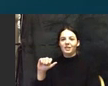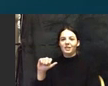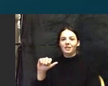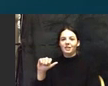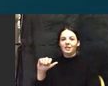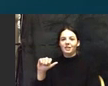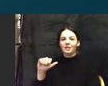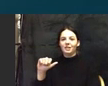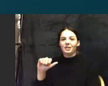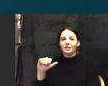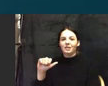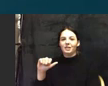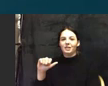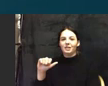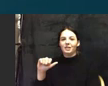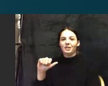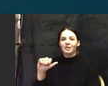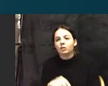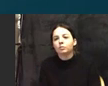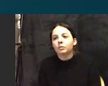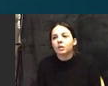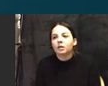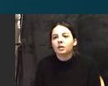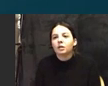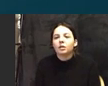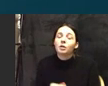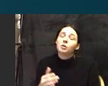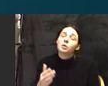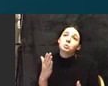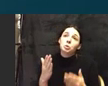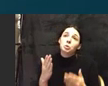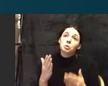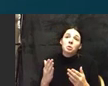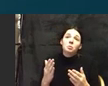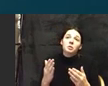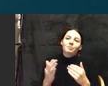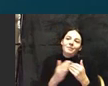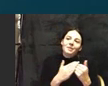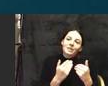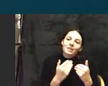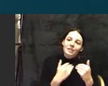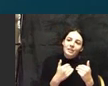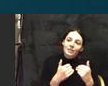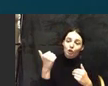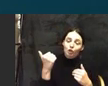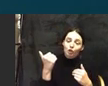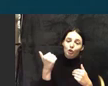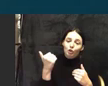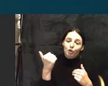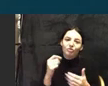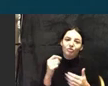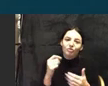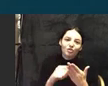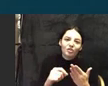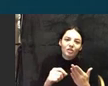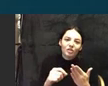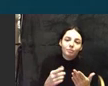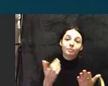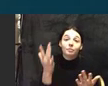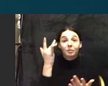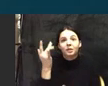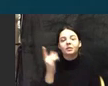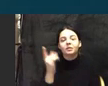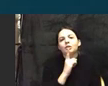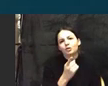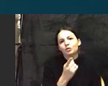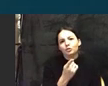because I kept it completely true because it is a biography. At least with The Secret Sky